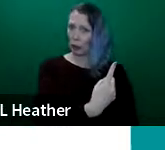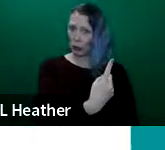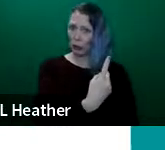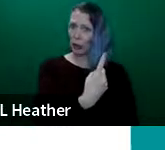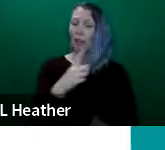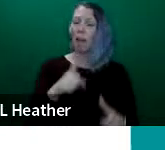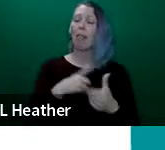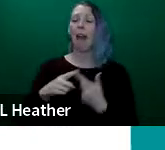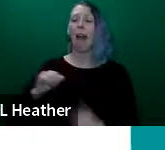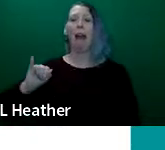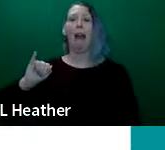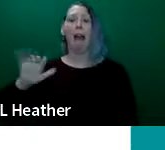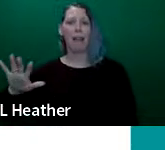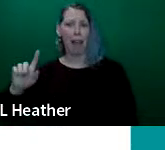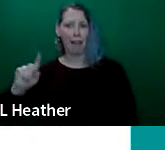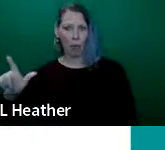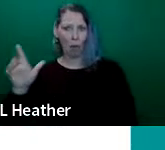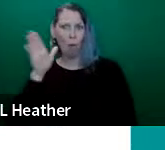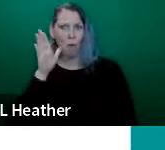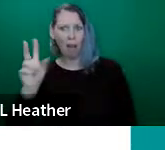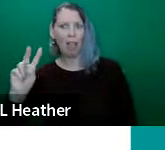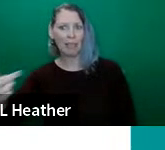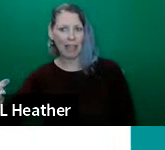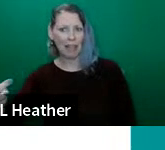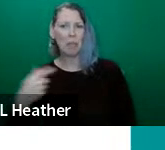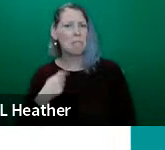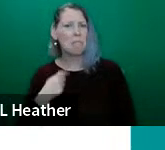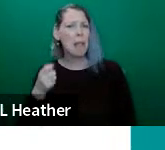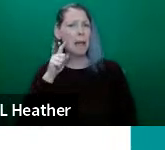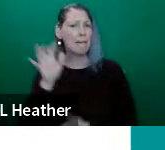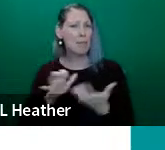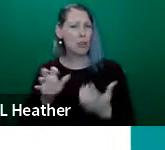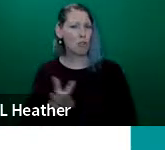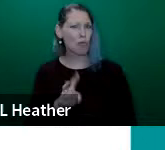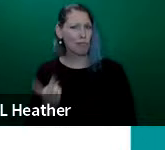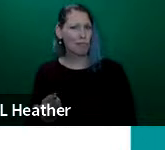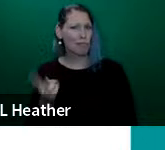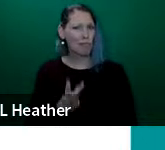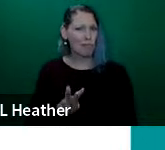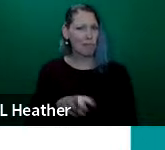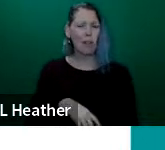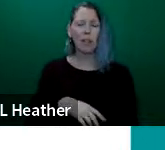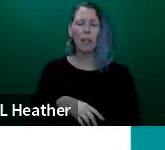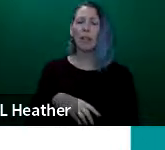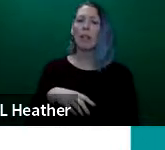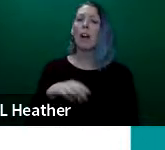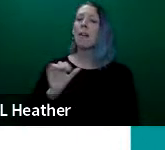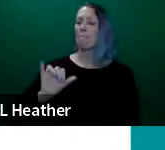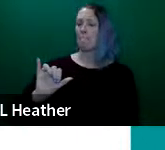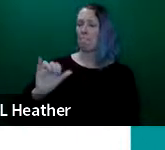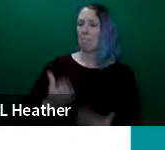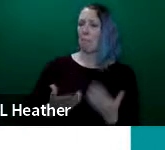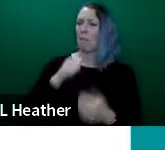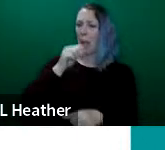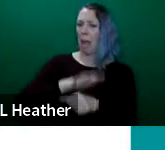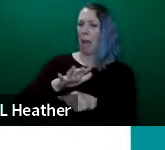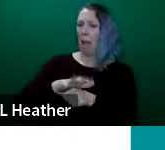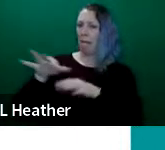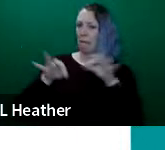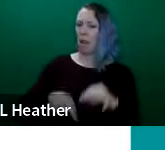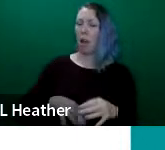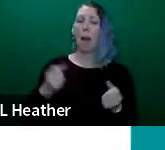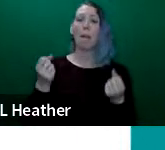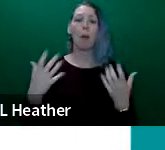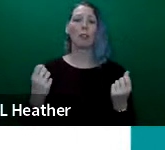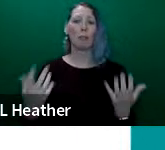So I'm confused by that. Yeah, sorry, I maybe didn't give enough of an introduction. So there was multiple scenarios. We